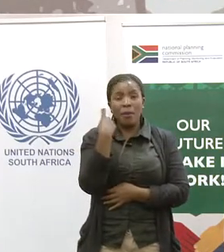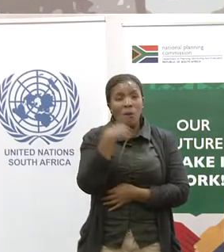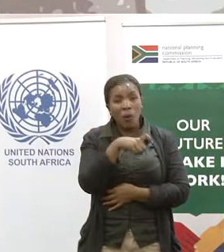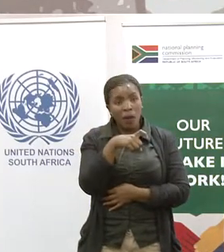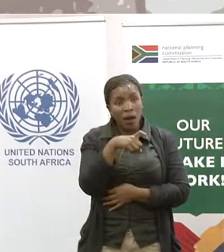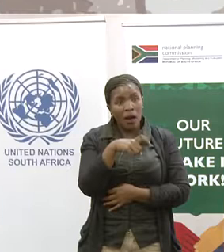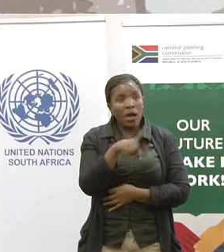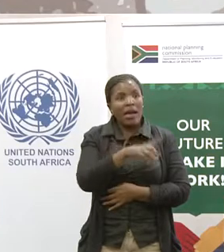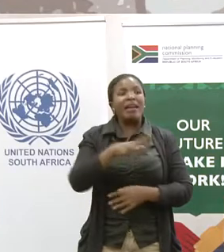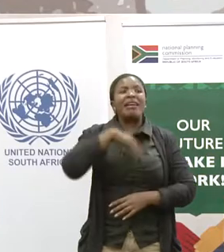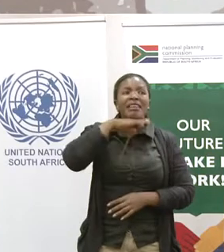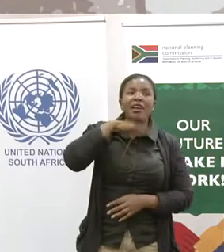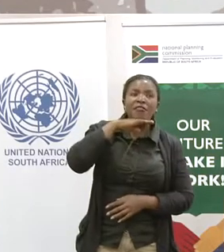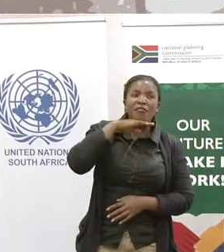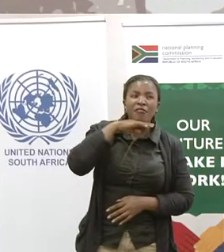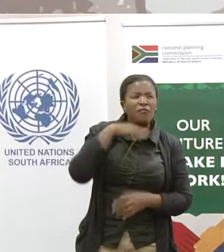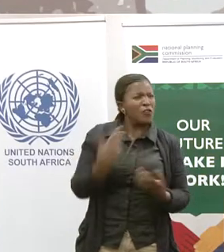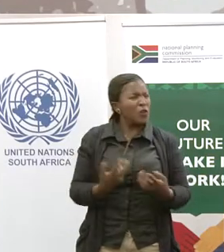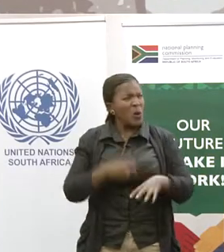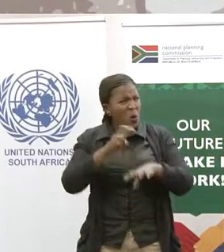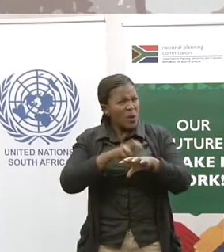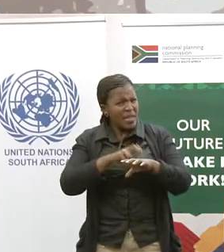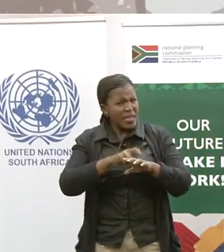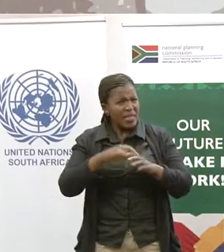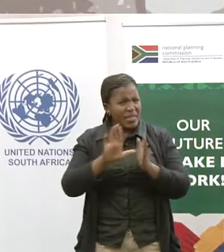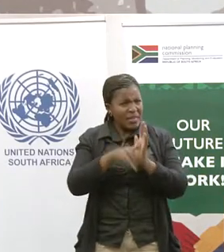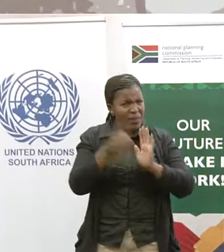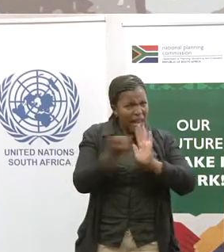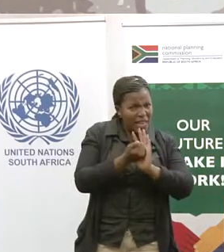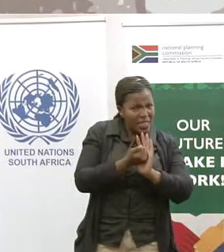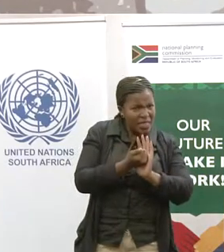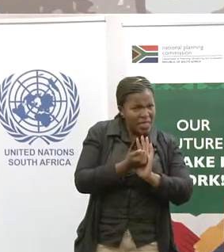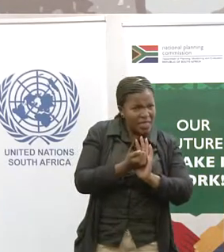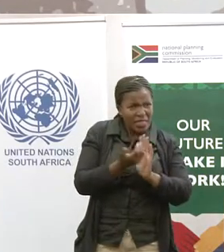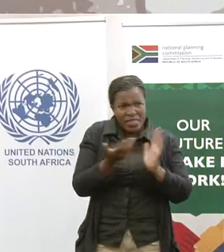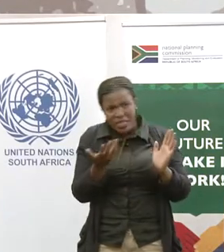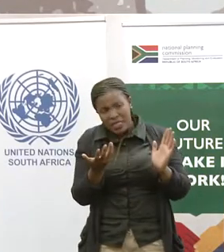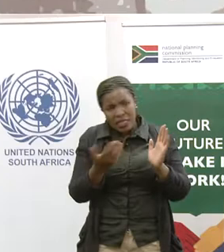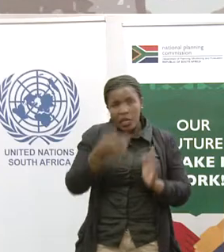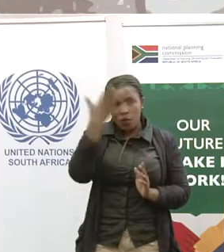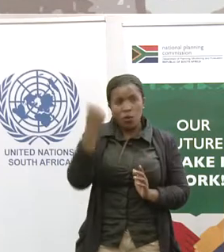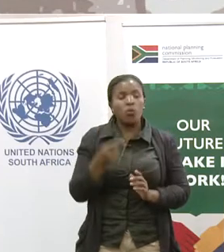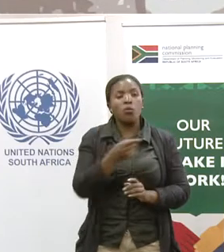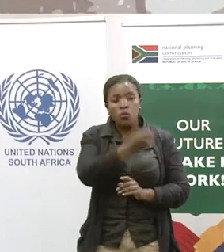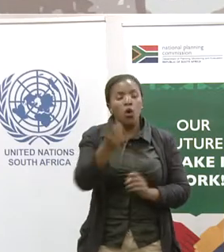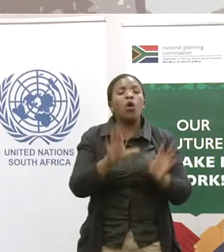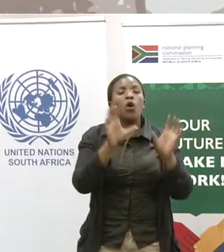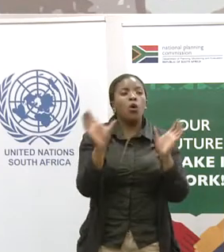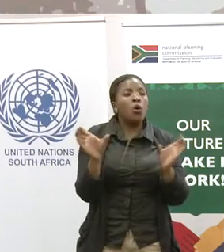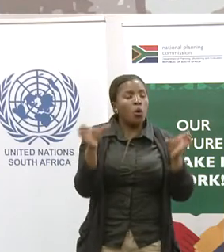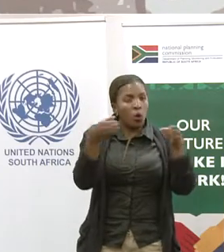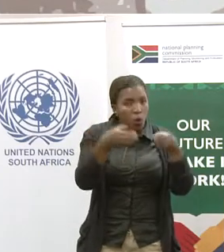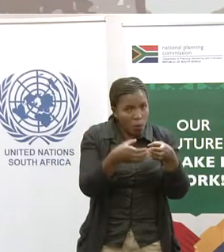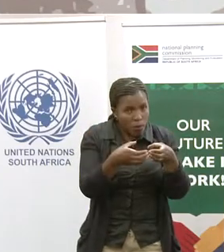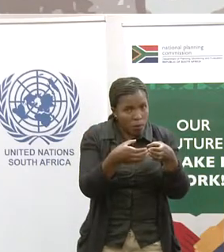to a Disability Act? It's all about the rights holders that must chant the way and guide government on the